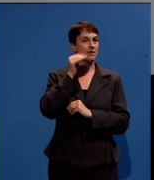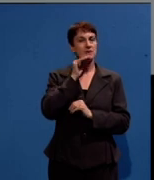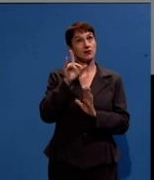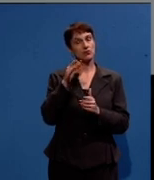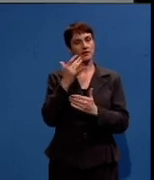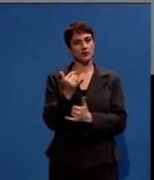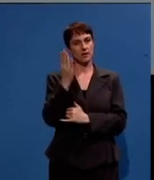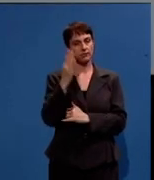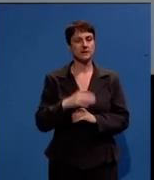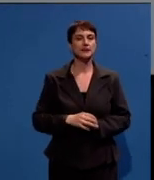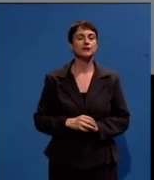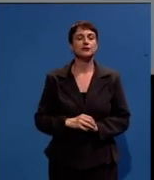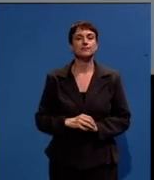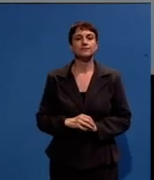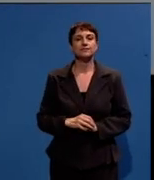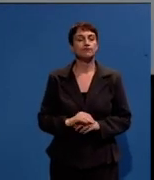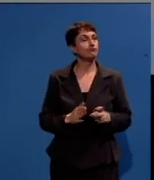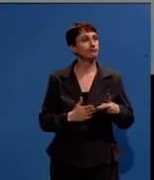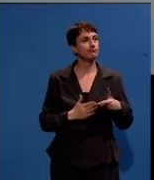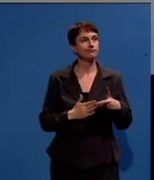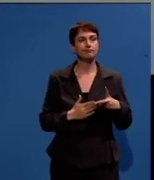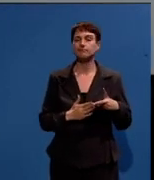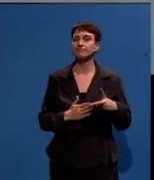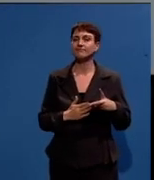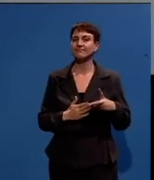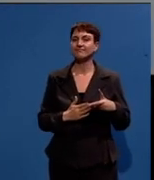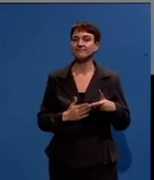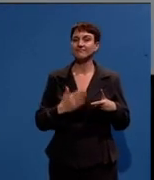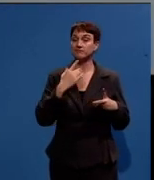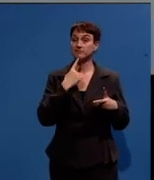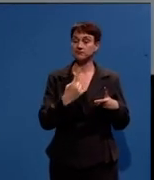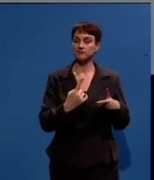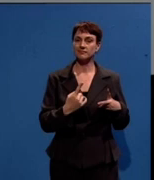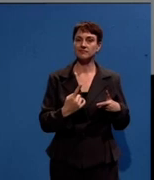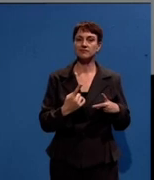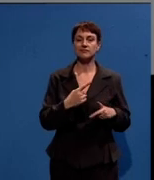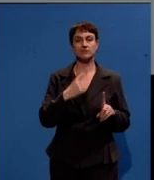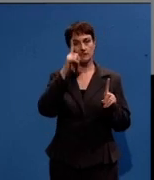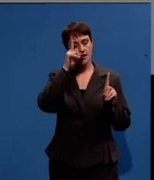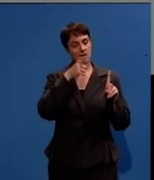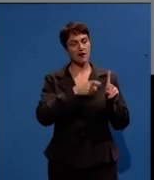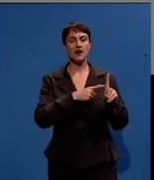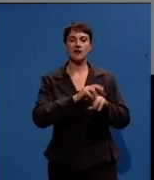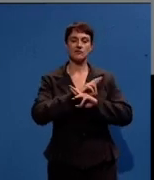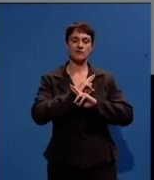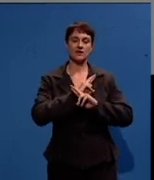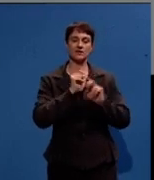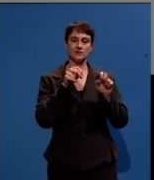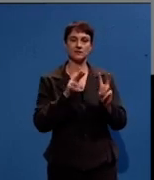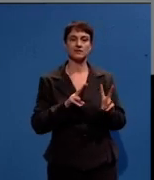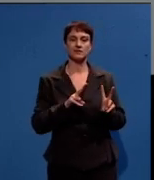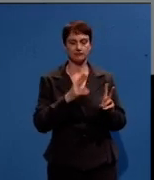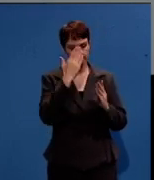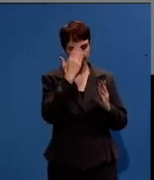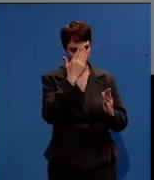today and the hashtag attached to that. Here's one from Lungi Sikwa. Rest in peace, Madiba, Dalibunga, Orlihlahla,